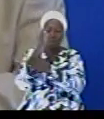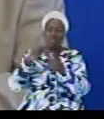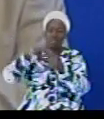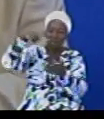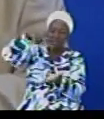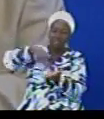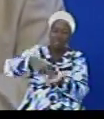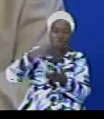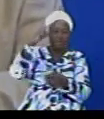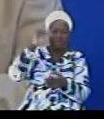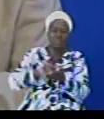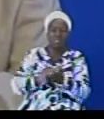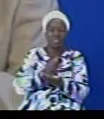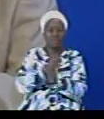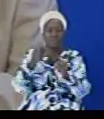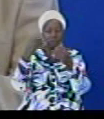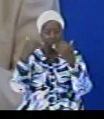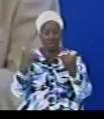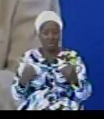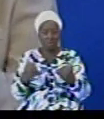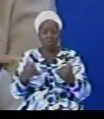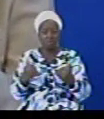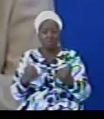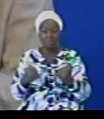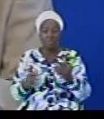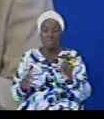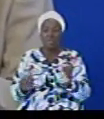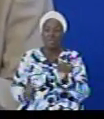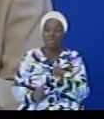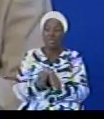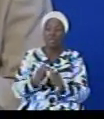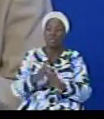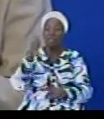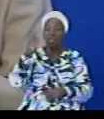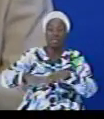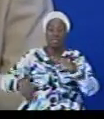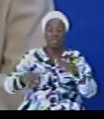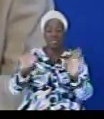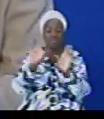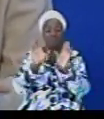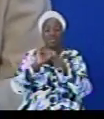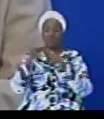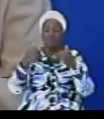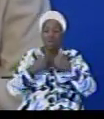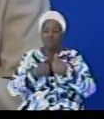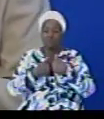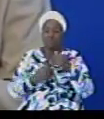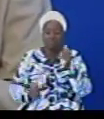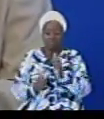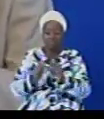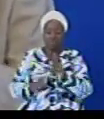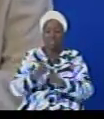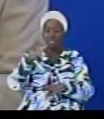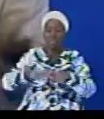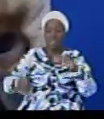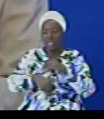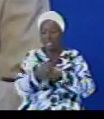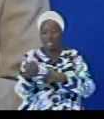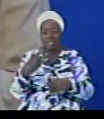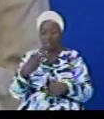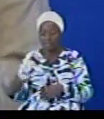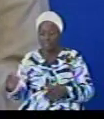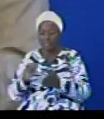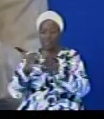salvation now. Greater than certificates you've got. Greater than any property you've got.